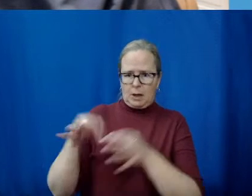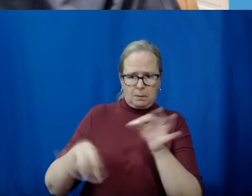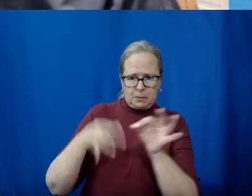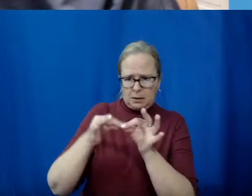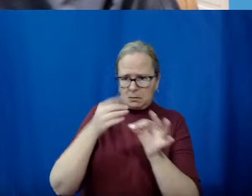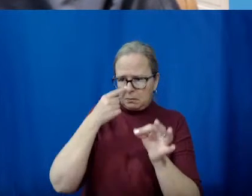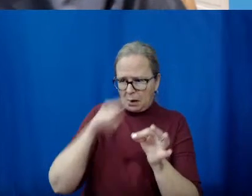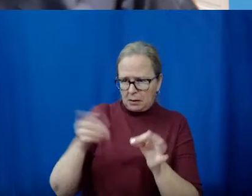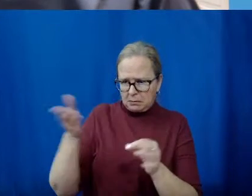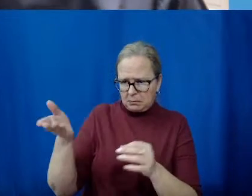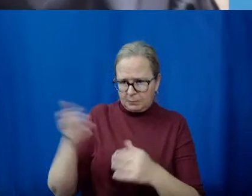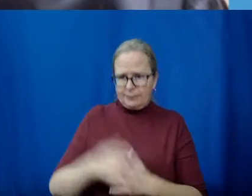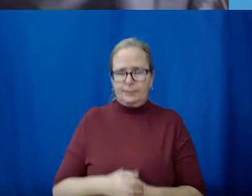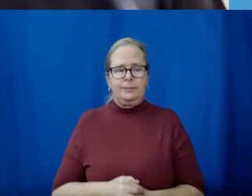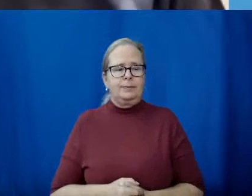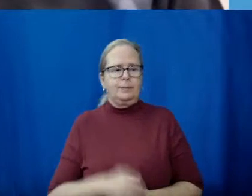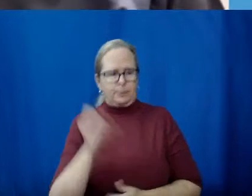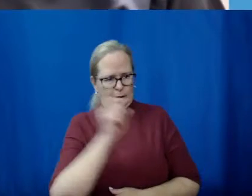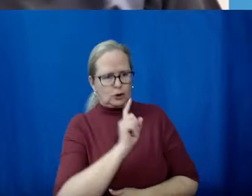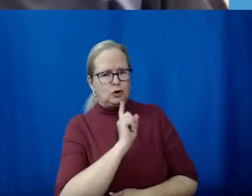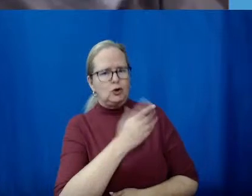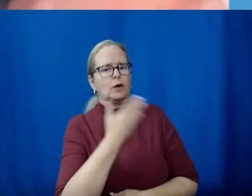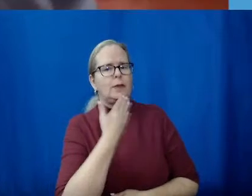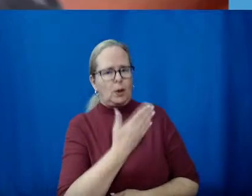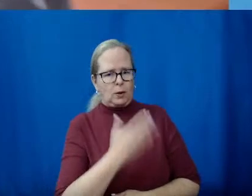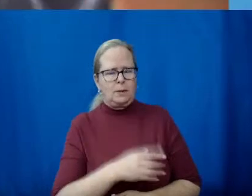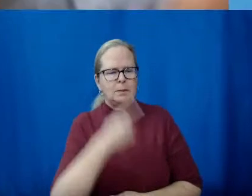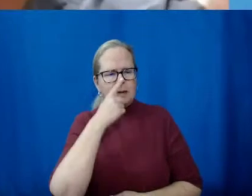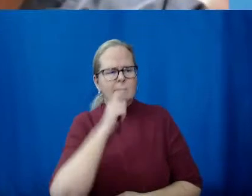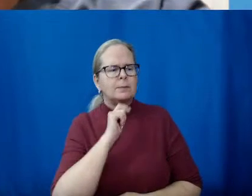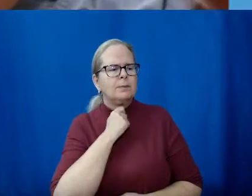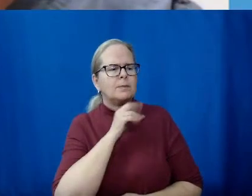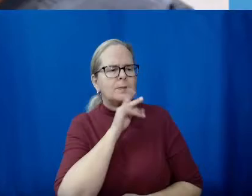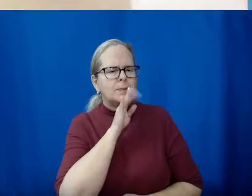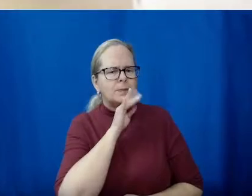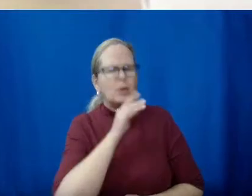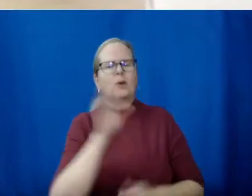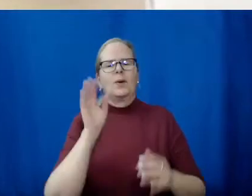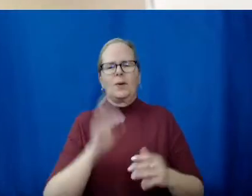Who is muted? You are muted, Dr. Vipond. Not anymore. Not anymore.